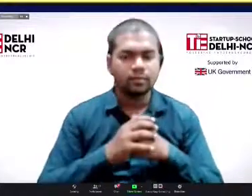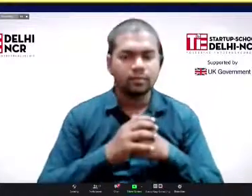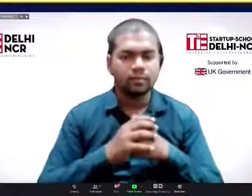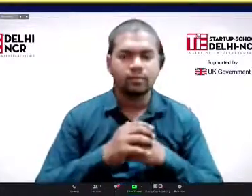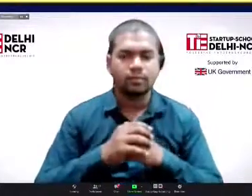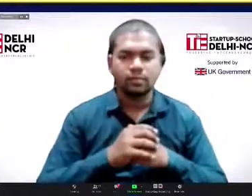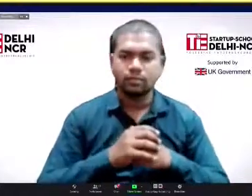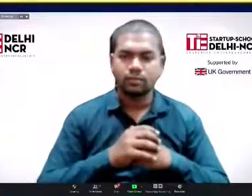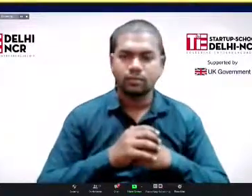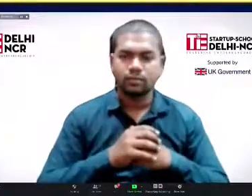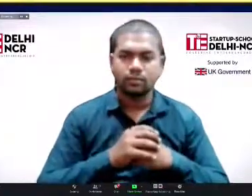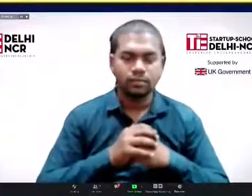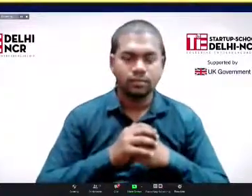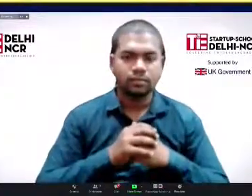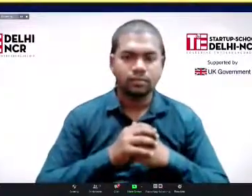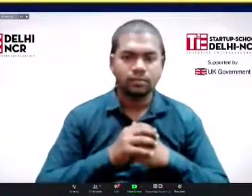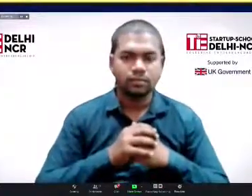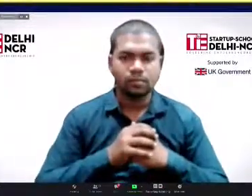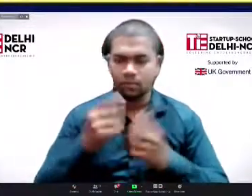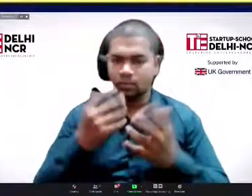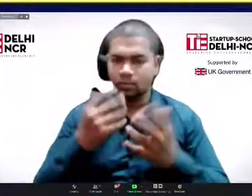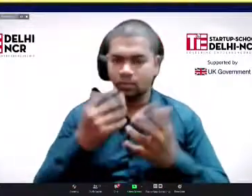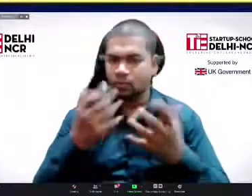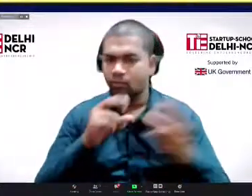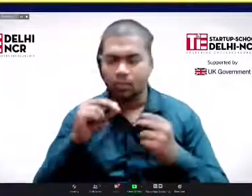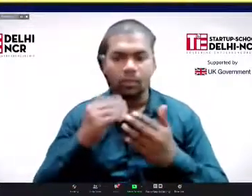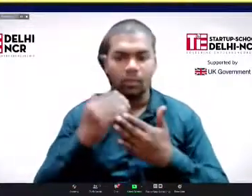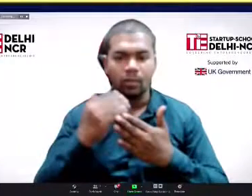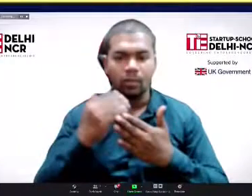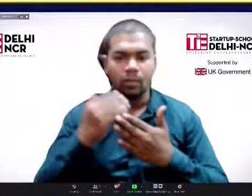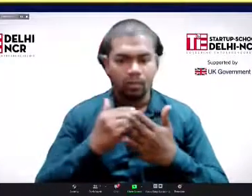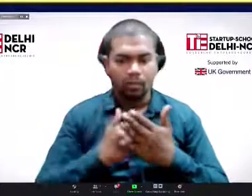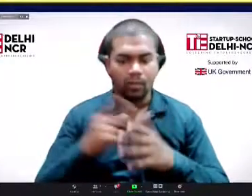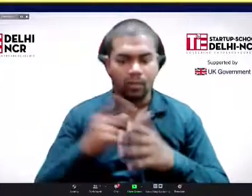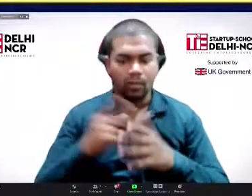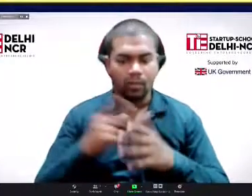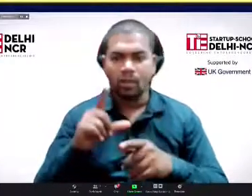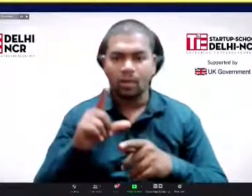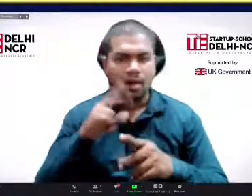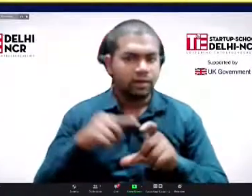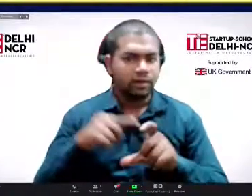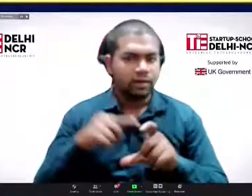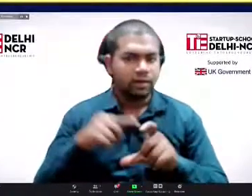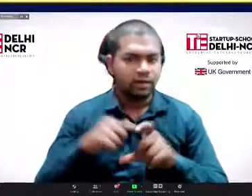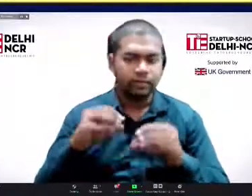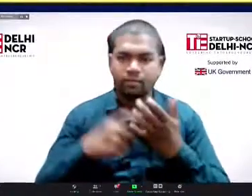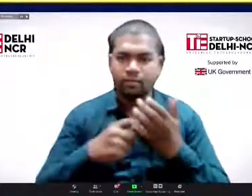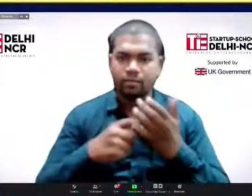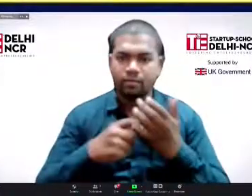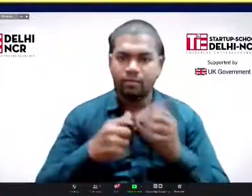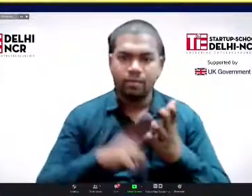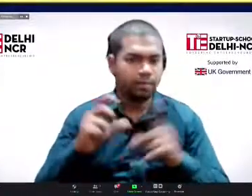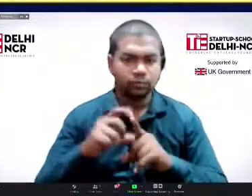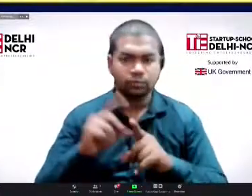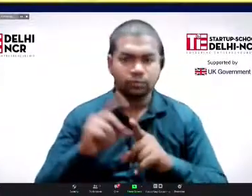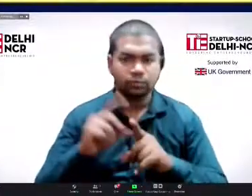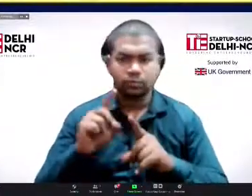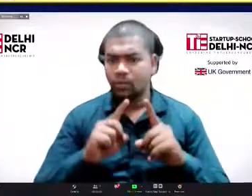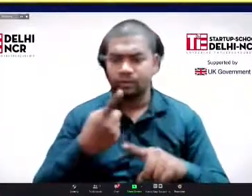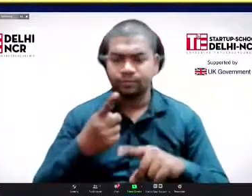need to start from, and I want to talk a little bit about the construct we use. We call it the live brands construct, where we first look